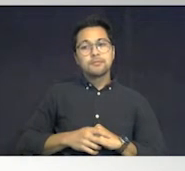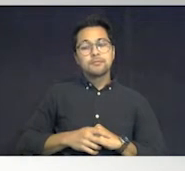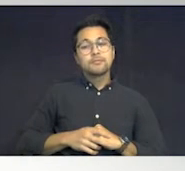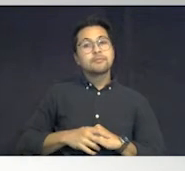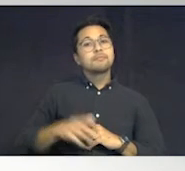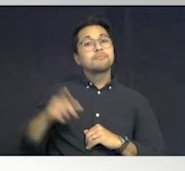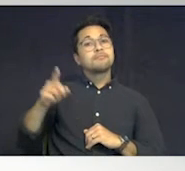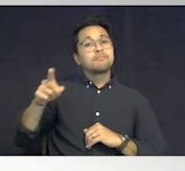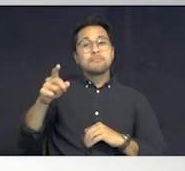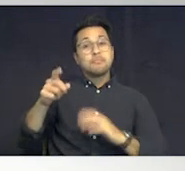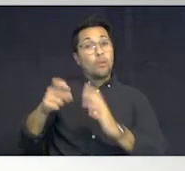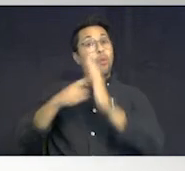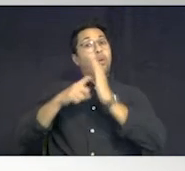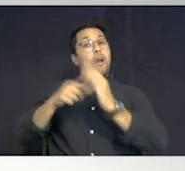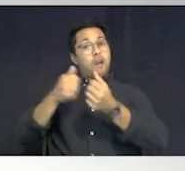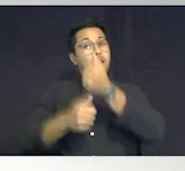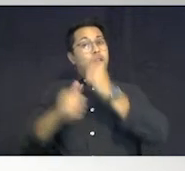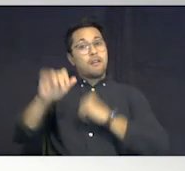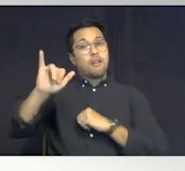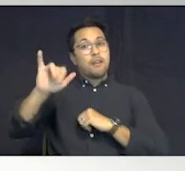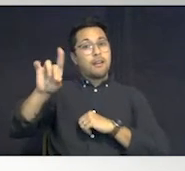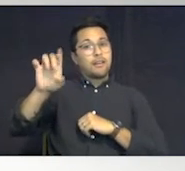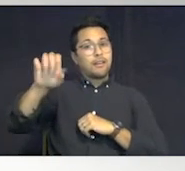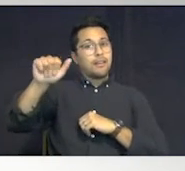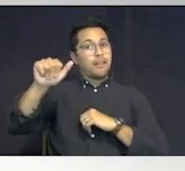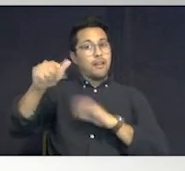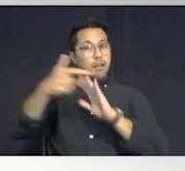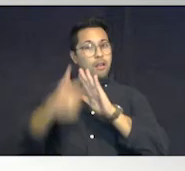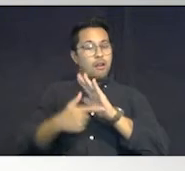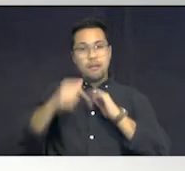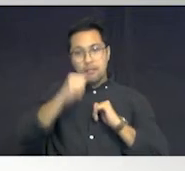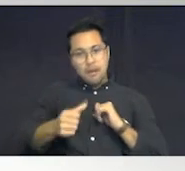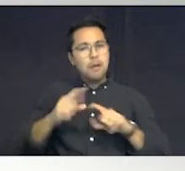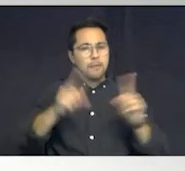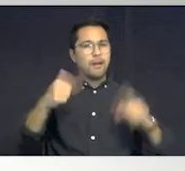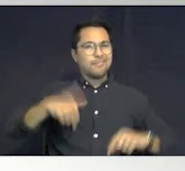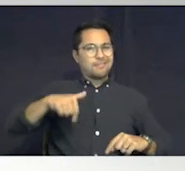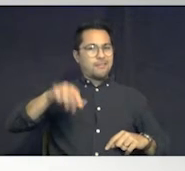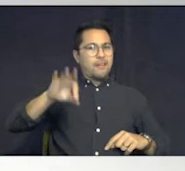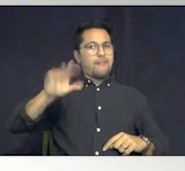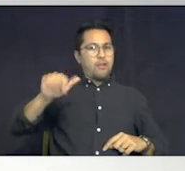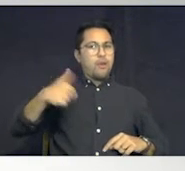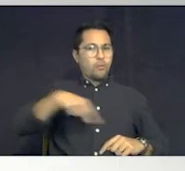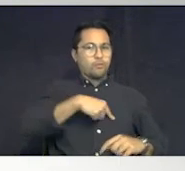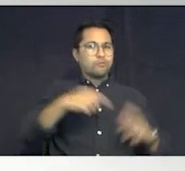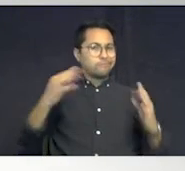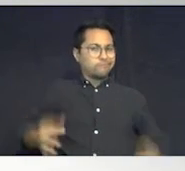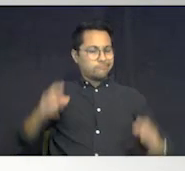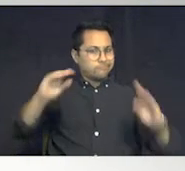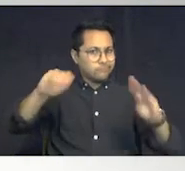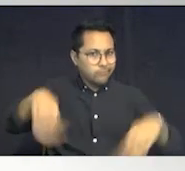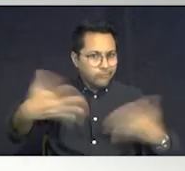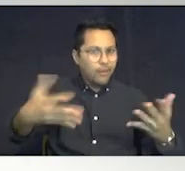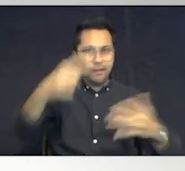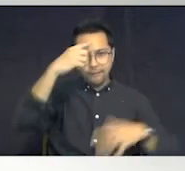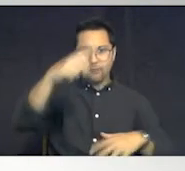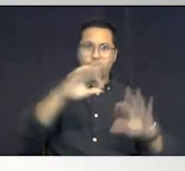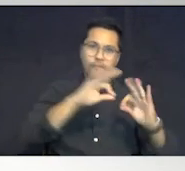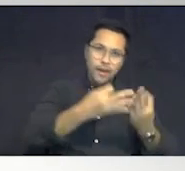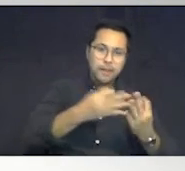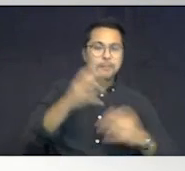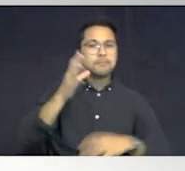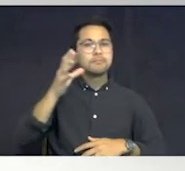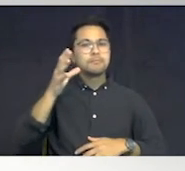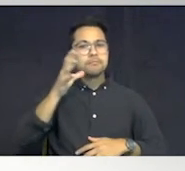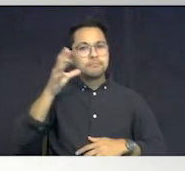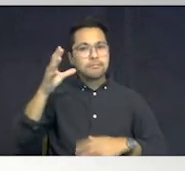under the IDA, but in Florida, we choose to provide this service to our parents and teachers and educators. So again, Facilitation is a